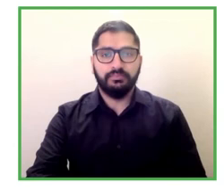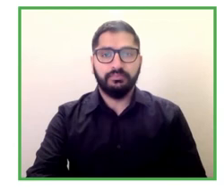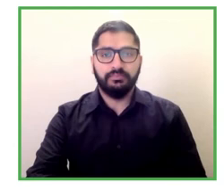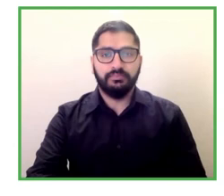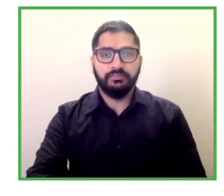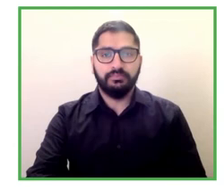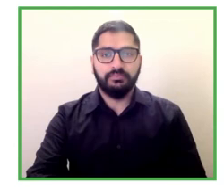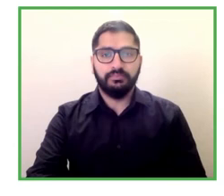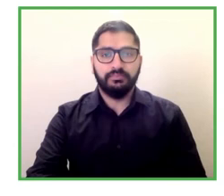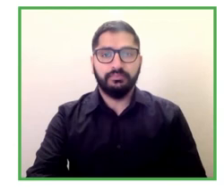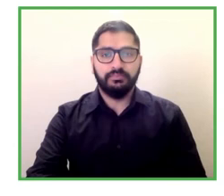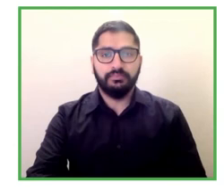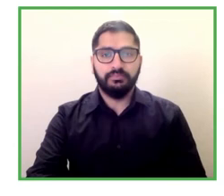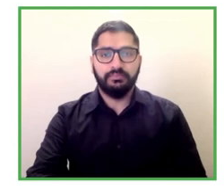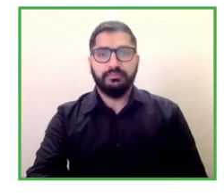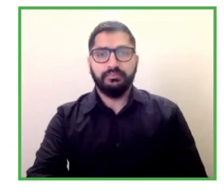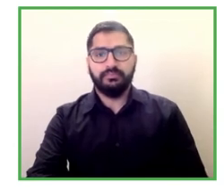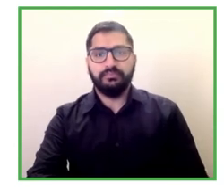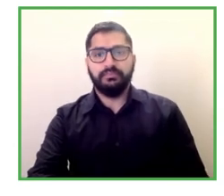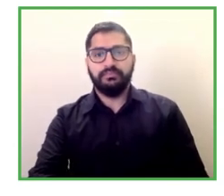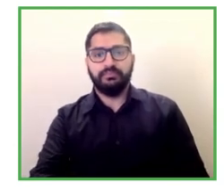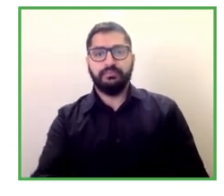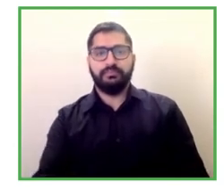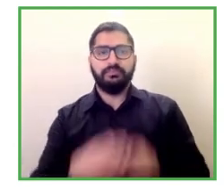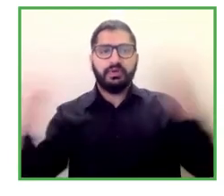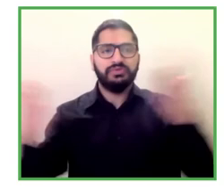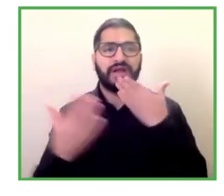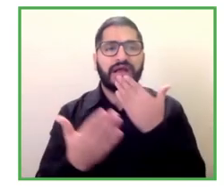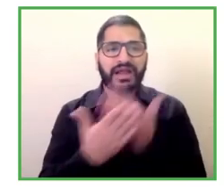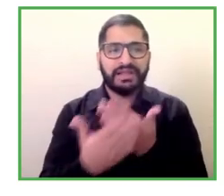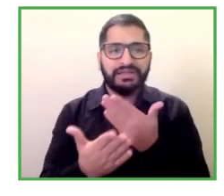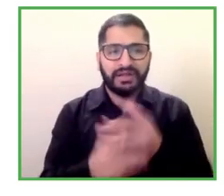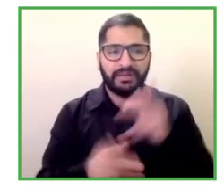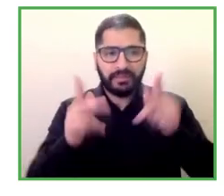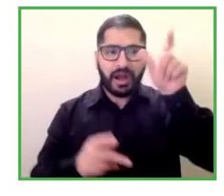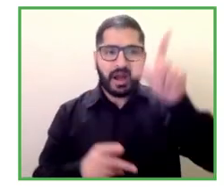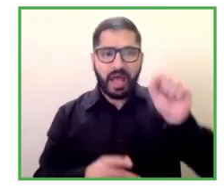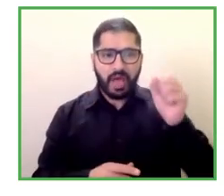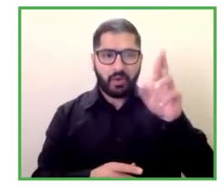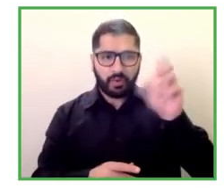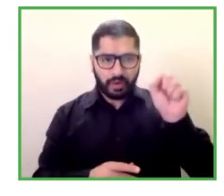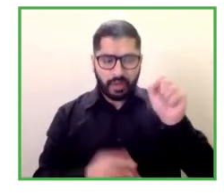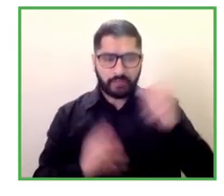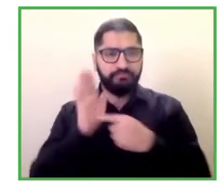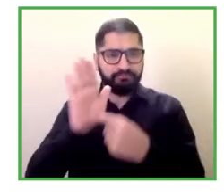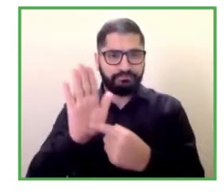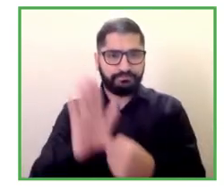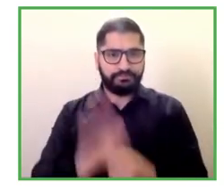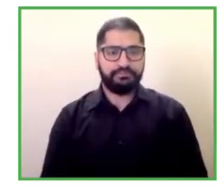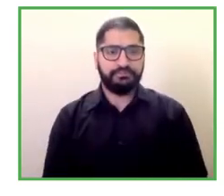Okay, thank you, Laura, so much for your intervention, and thank you, every speaker,